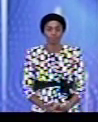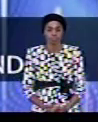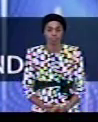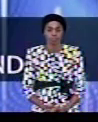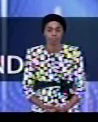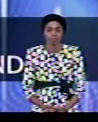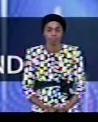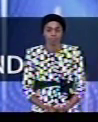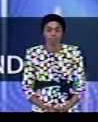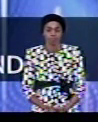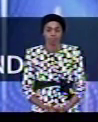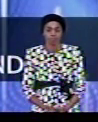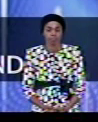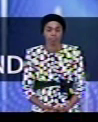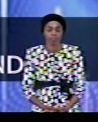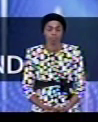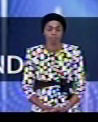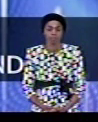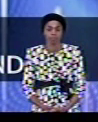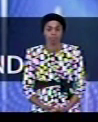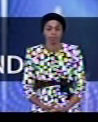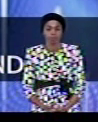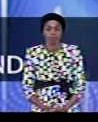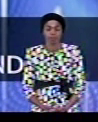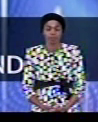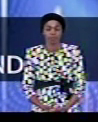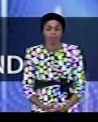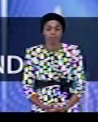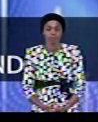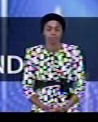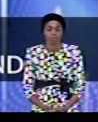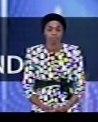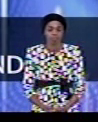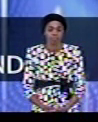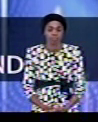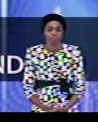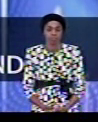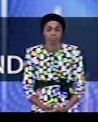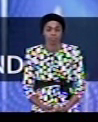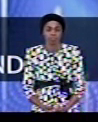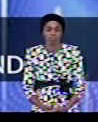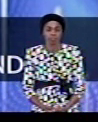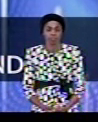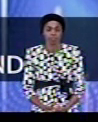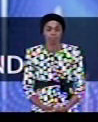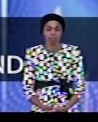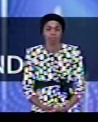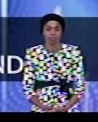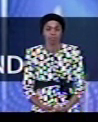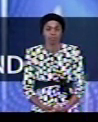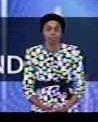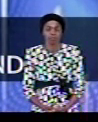Show a little bit of love and kindness. Sing a song.